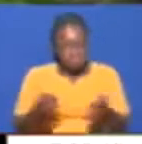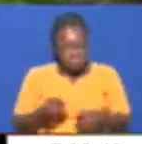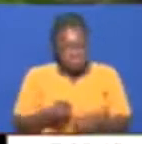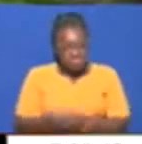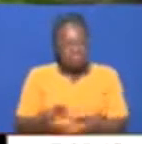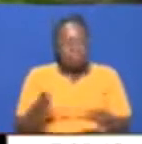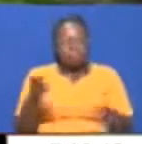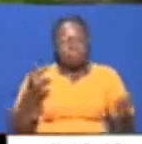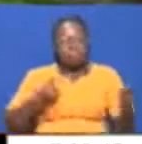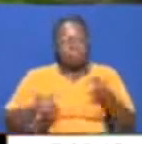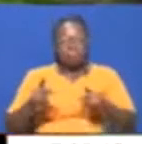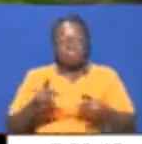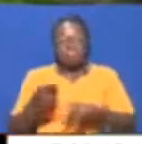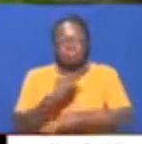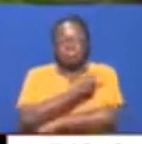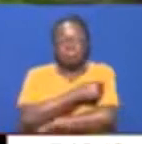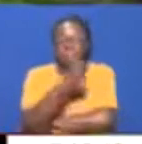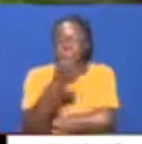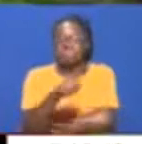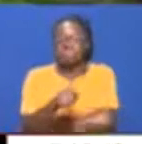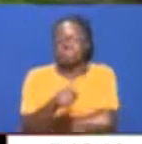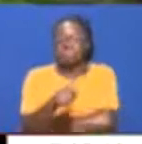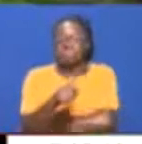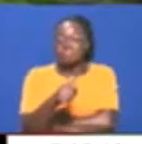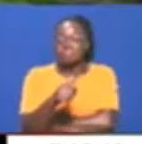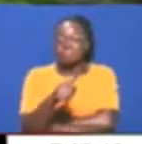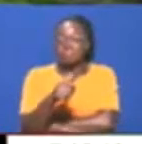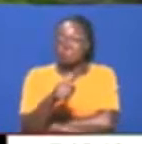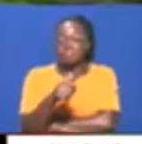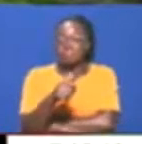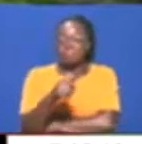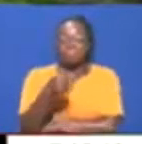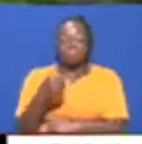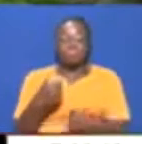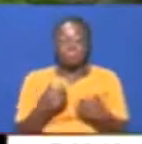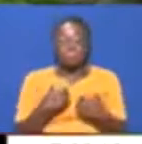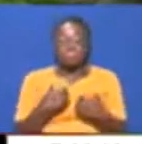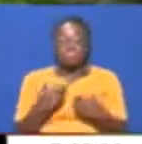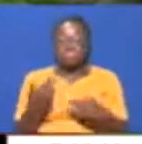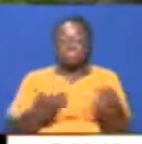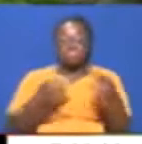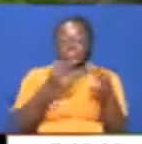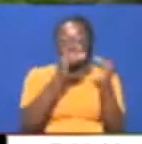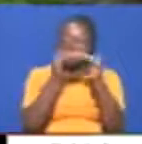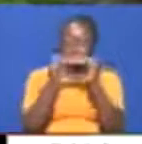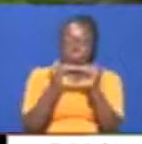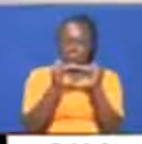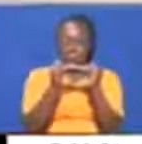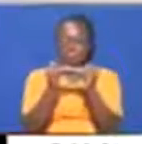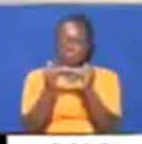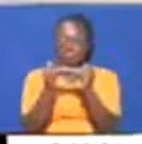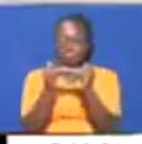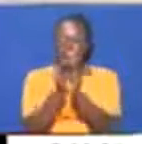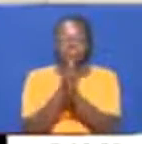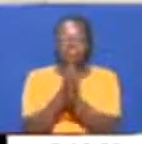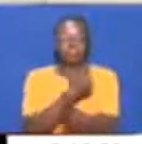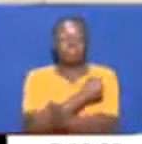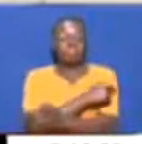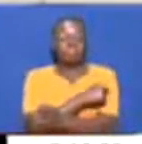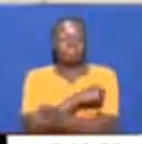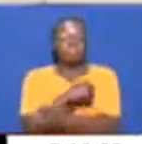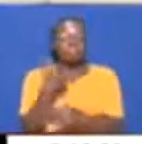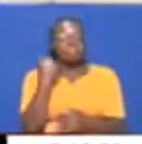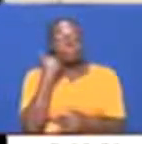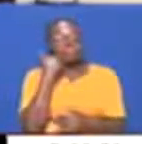people who have not been vaccinated, in which case we are going to have high levels of hospital occupancy. Juni